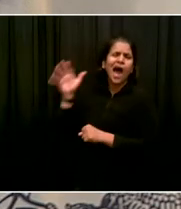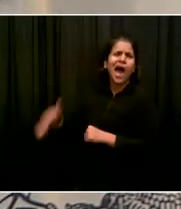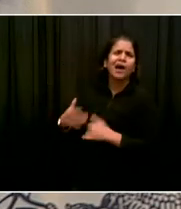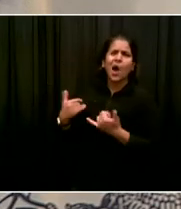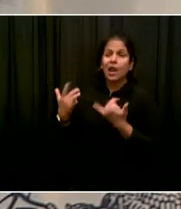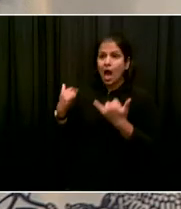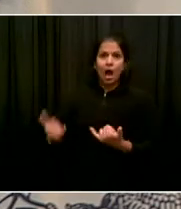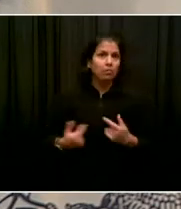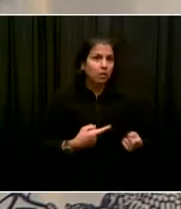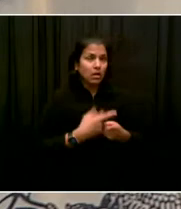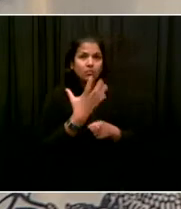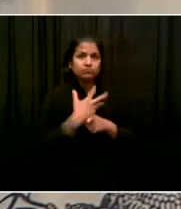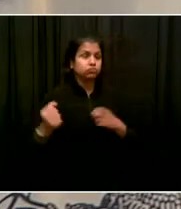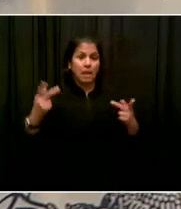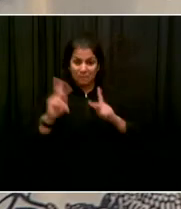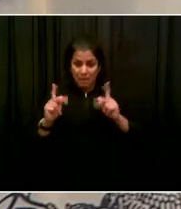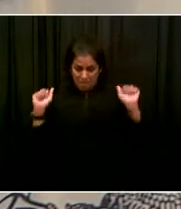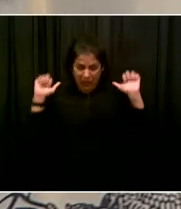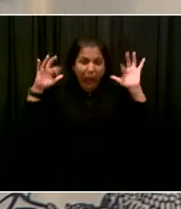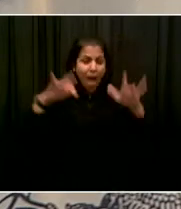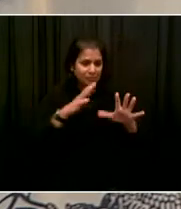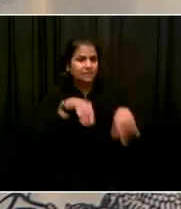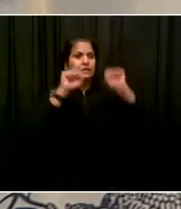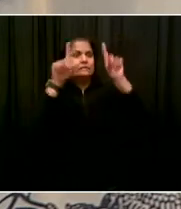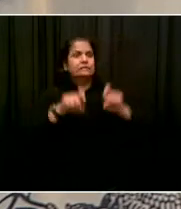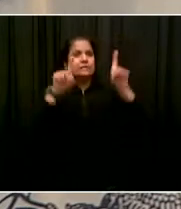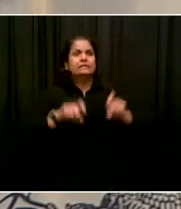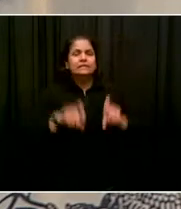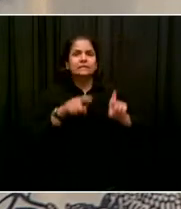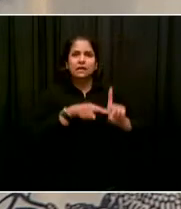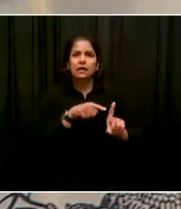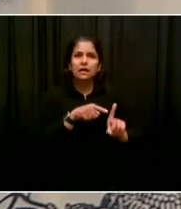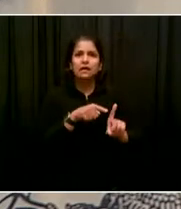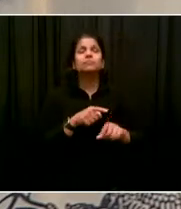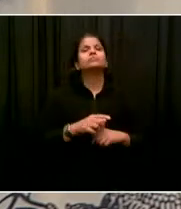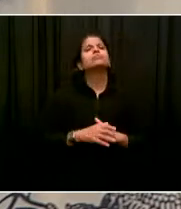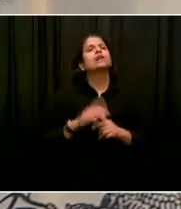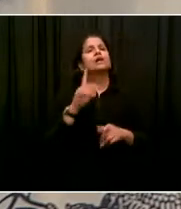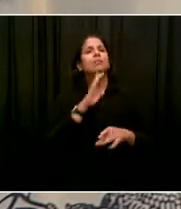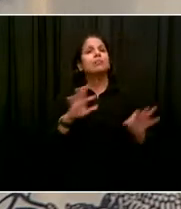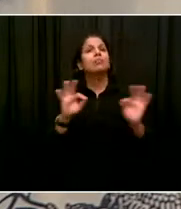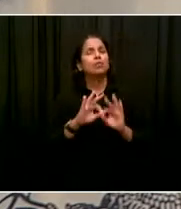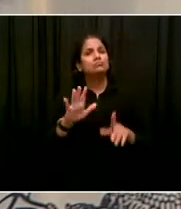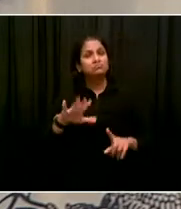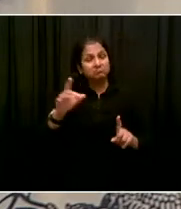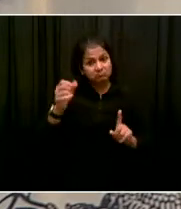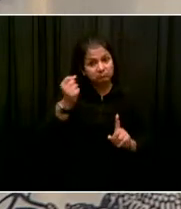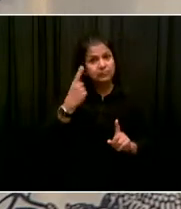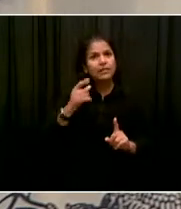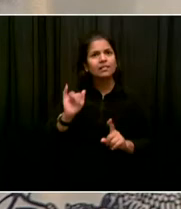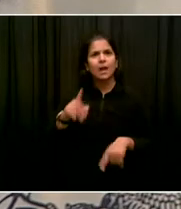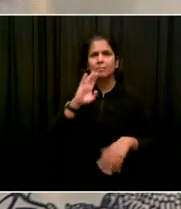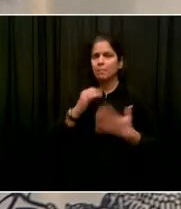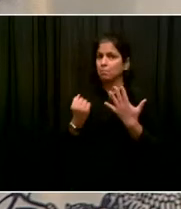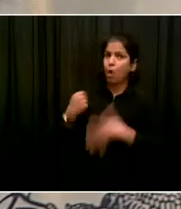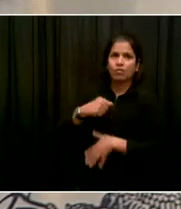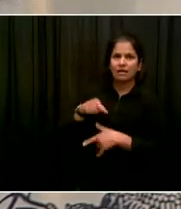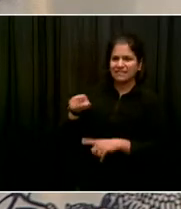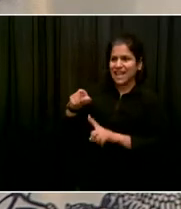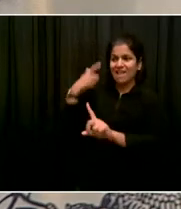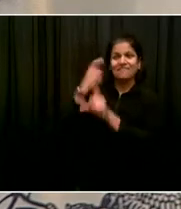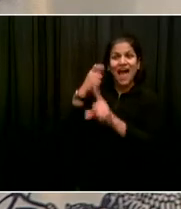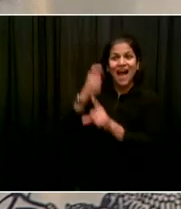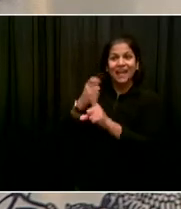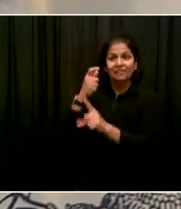still vaccination. So our first and best efforts are placed on vaccination. And I want people to understand this because it's